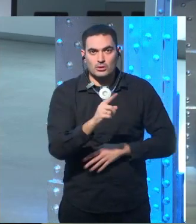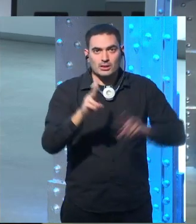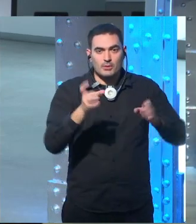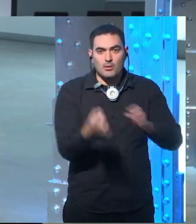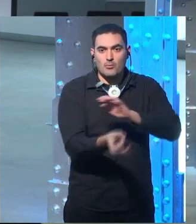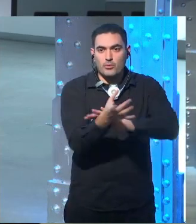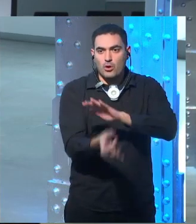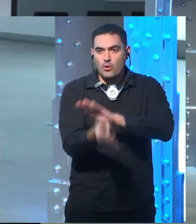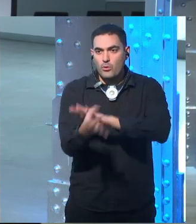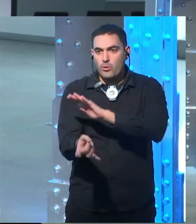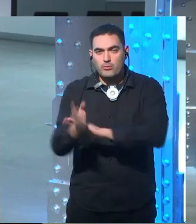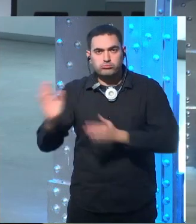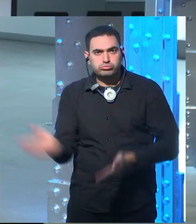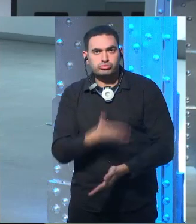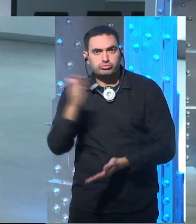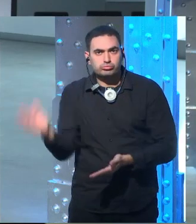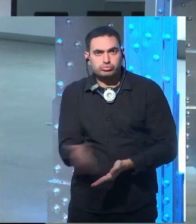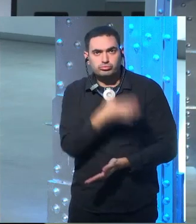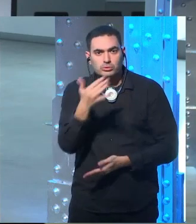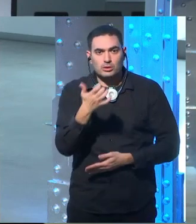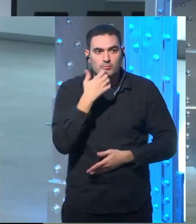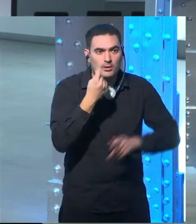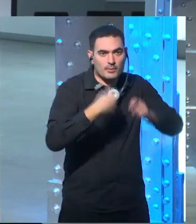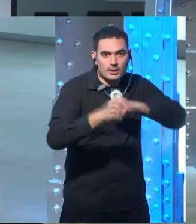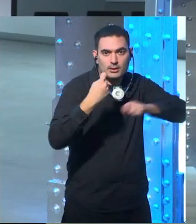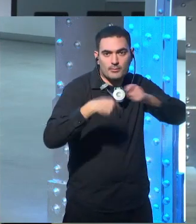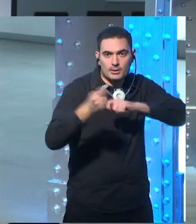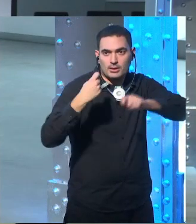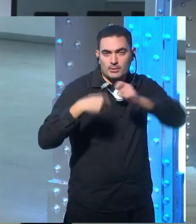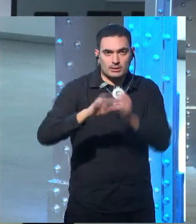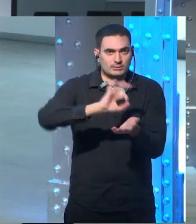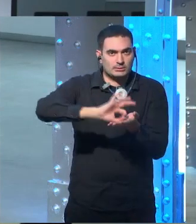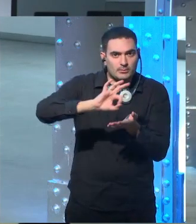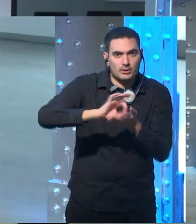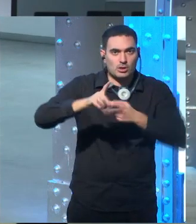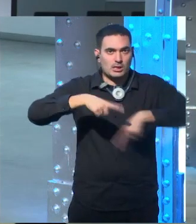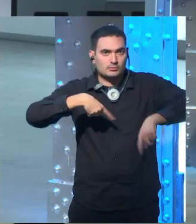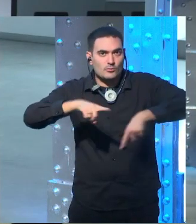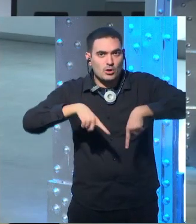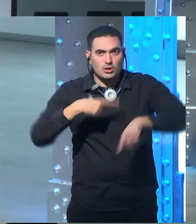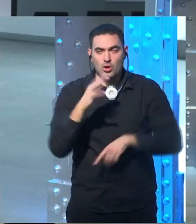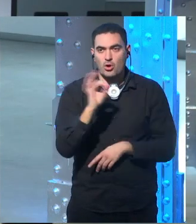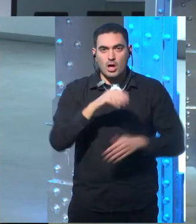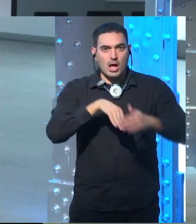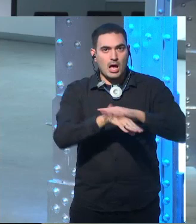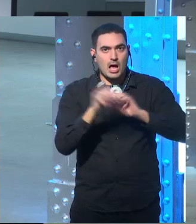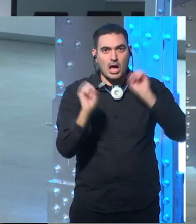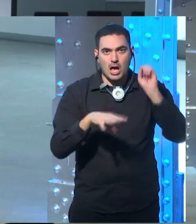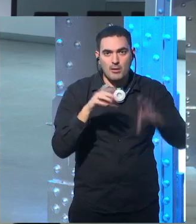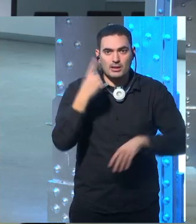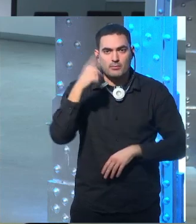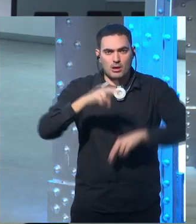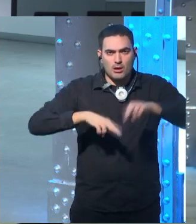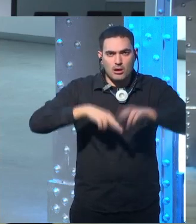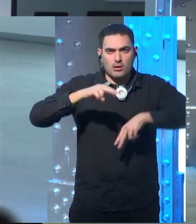sales, services, transportation, warehousing, construction,